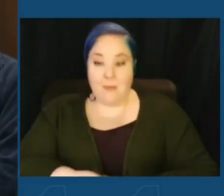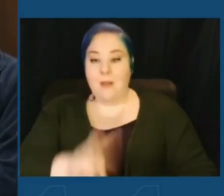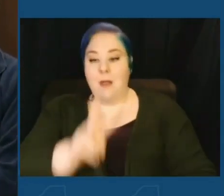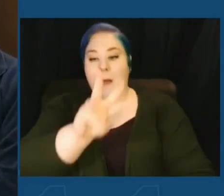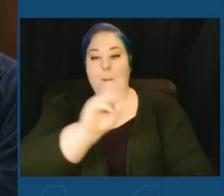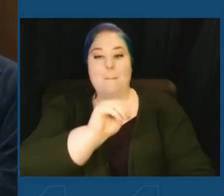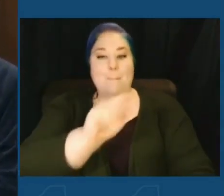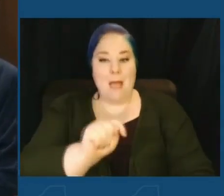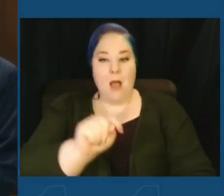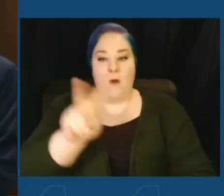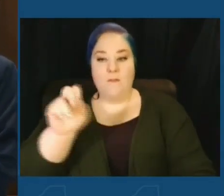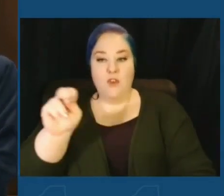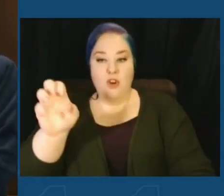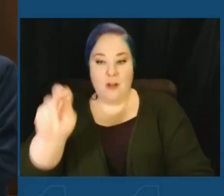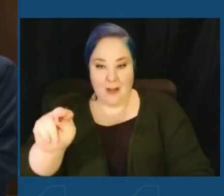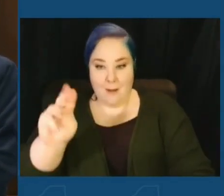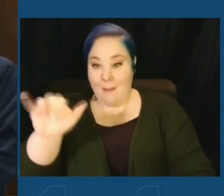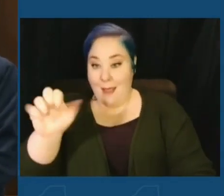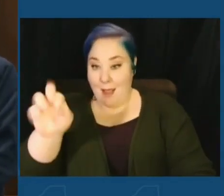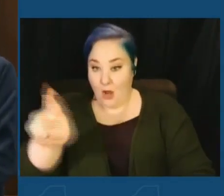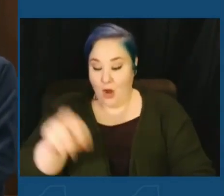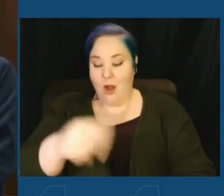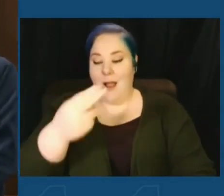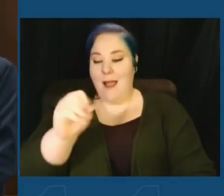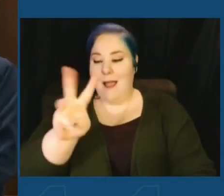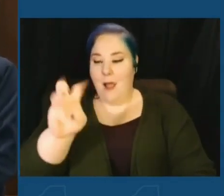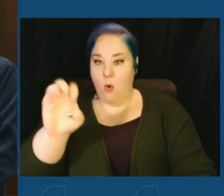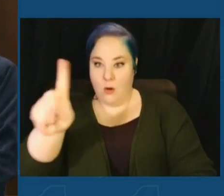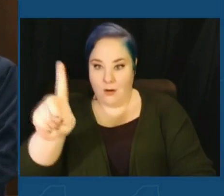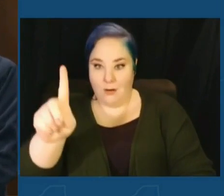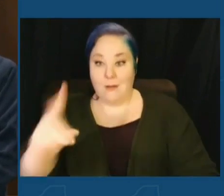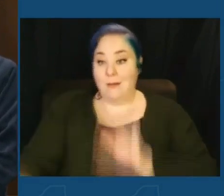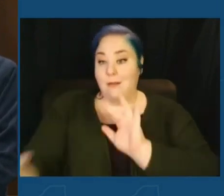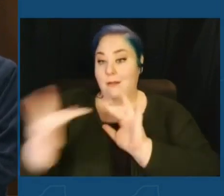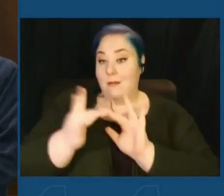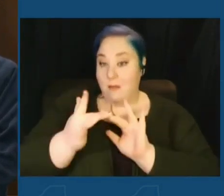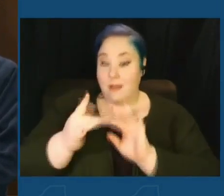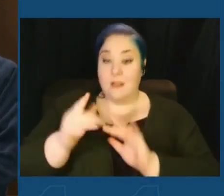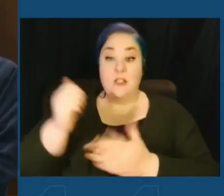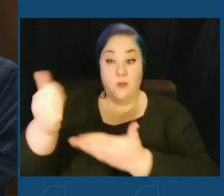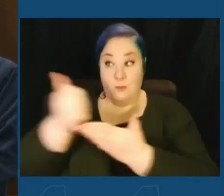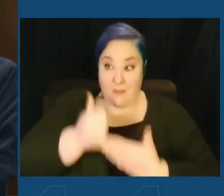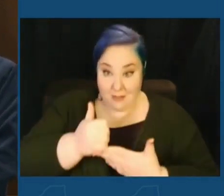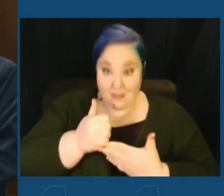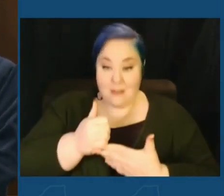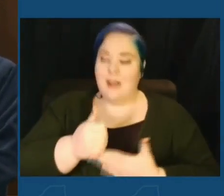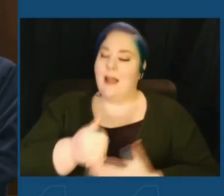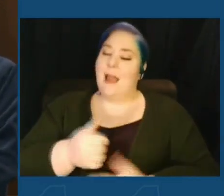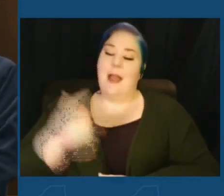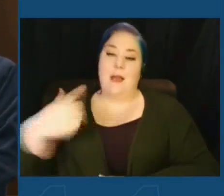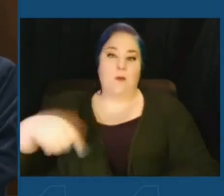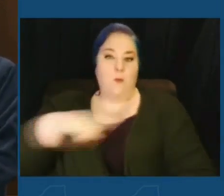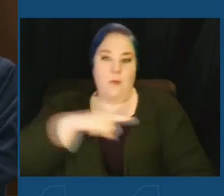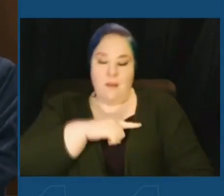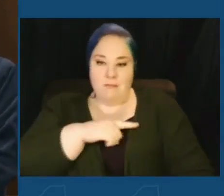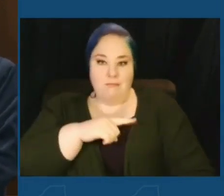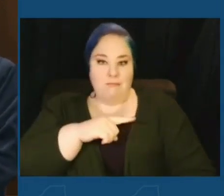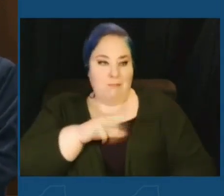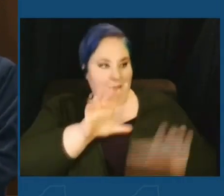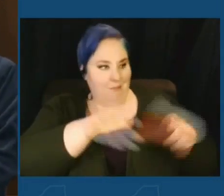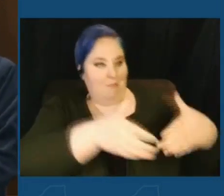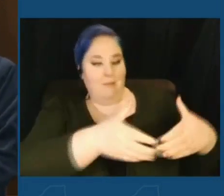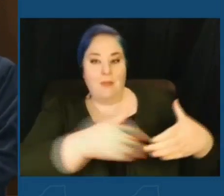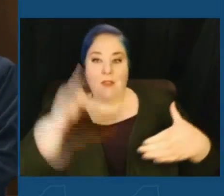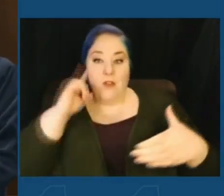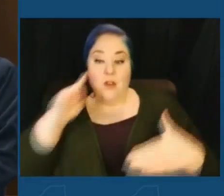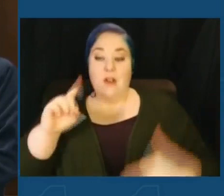Sean Patterson Howard, who reached out to offer assistance. And all of us have heard from Senator Chuck